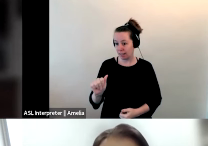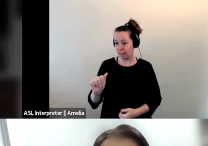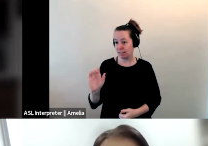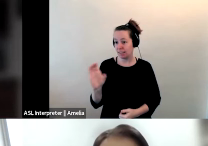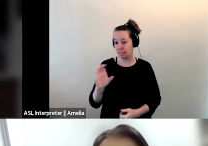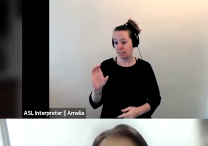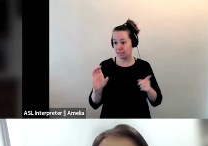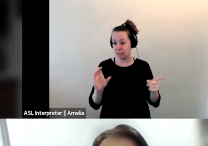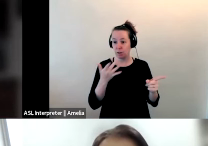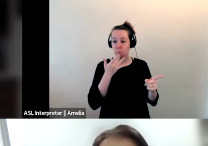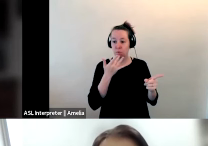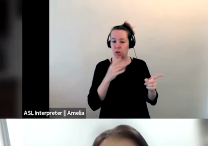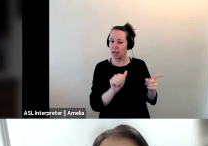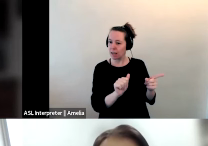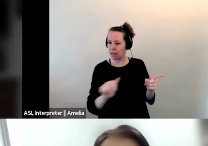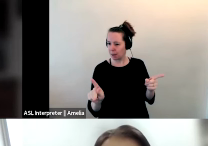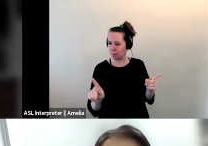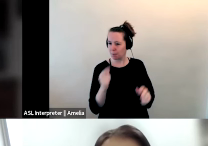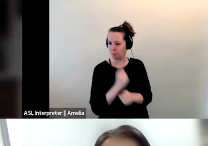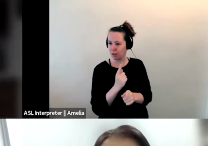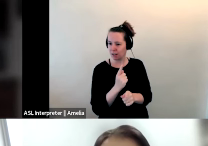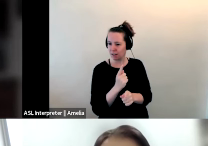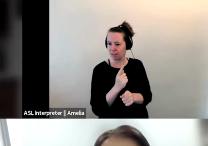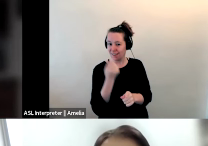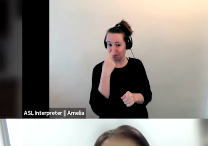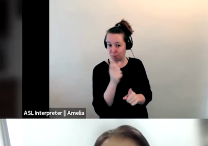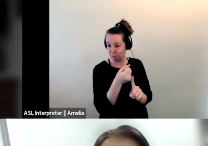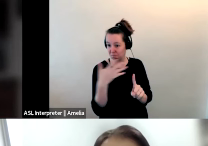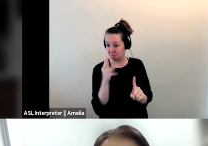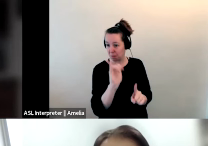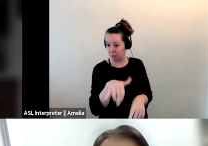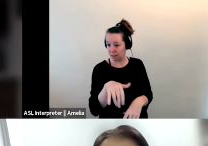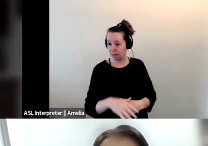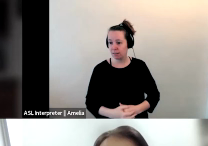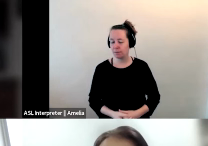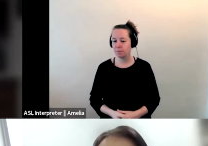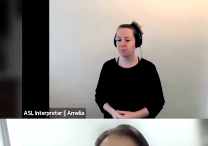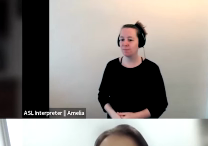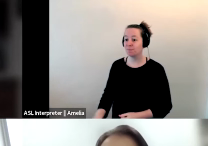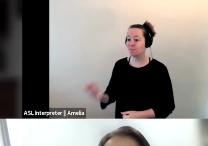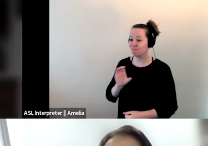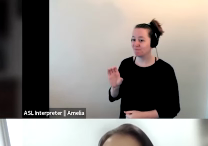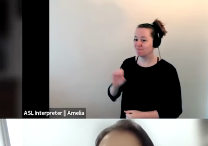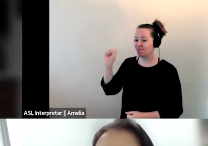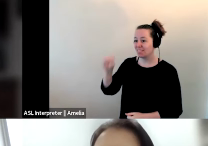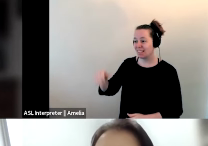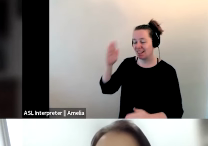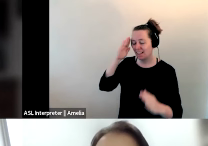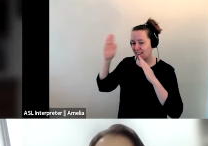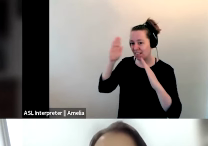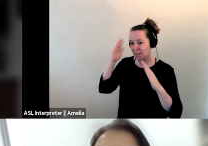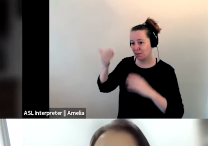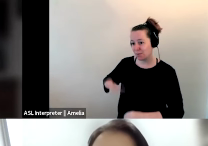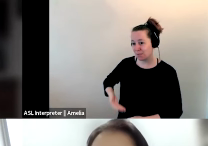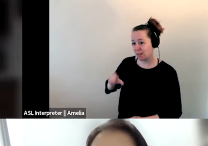app portion, which we can see on this final page here. Do you want to tell us a little bit about that? Yes, hello, it's Camila speaking